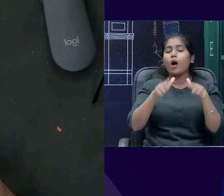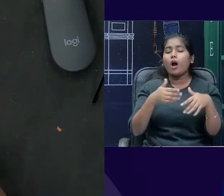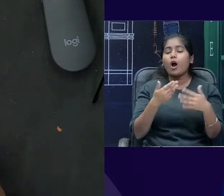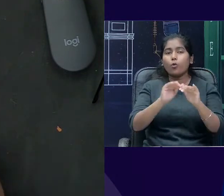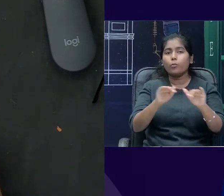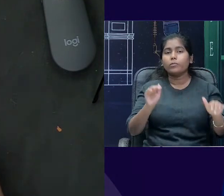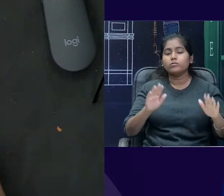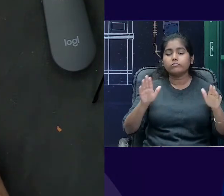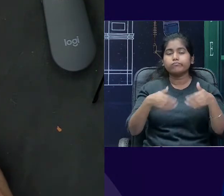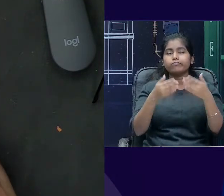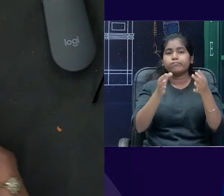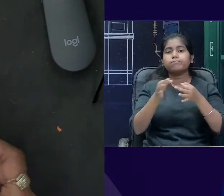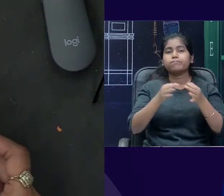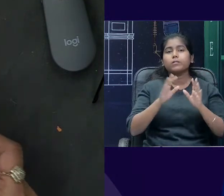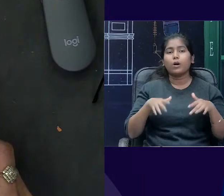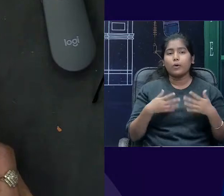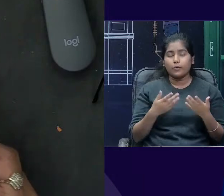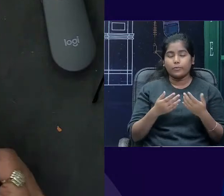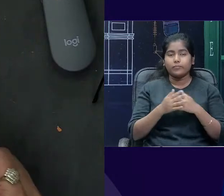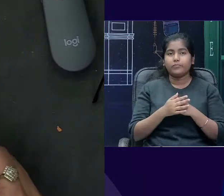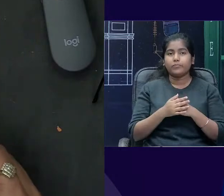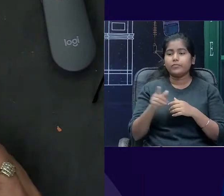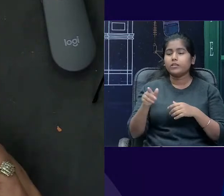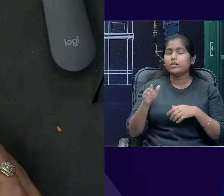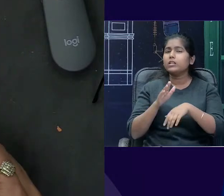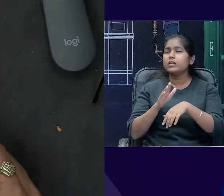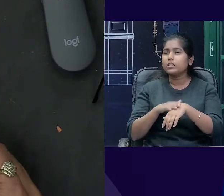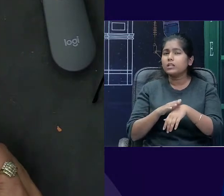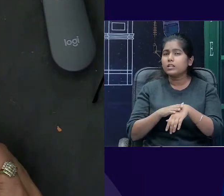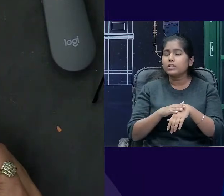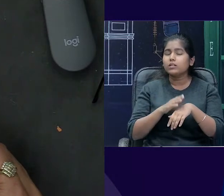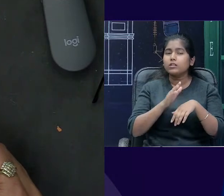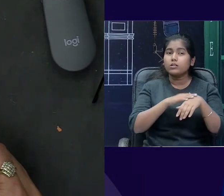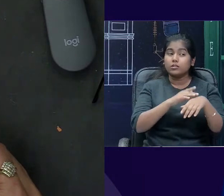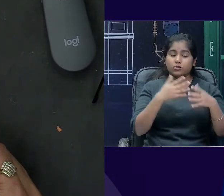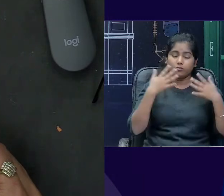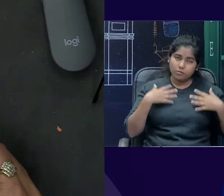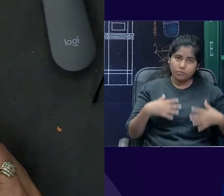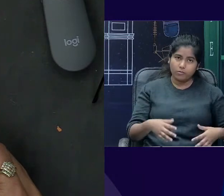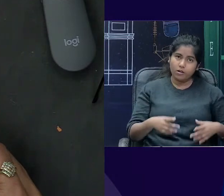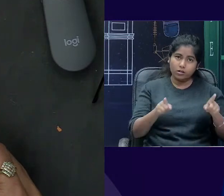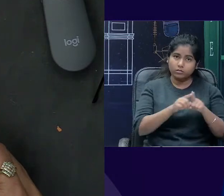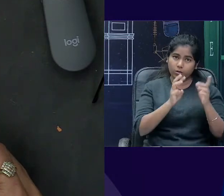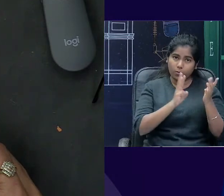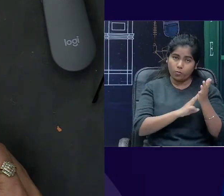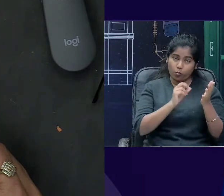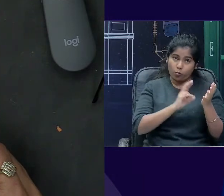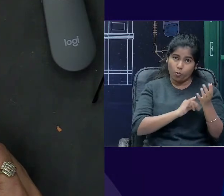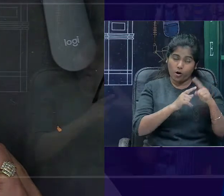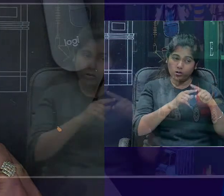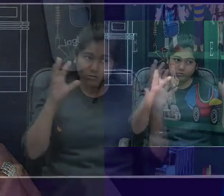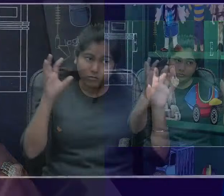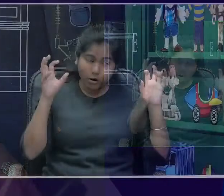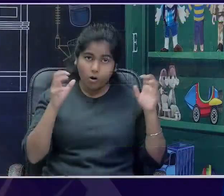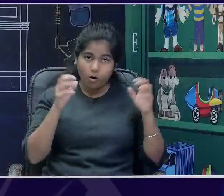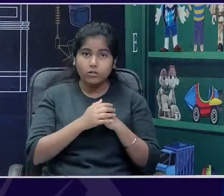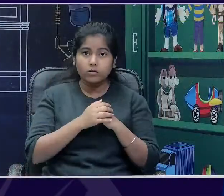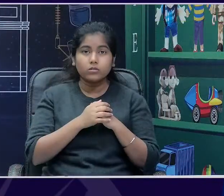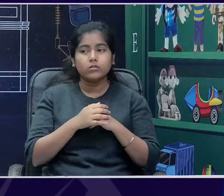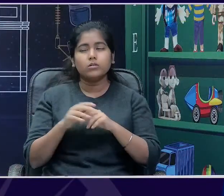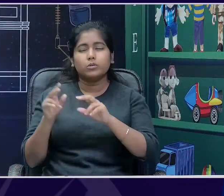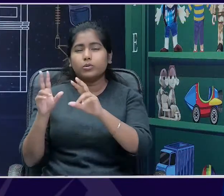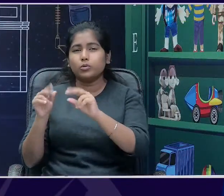about monsters? Only the physical appearance makes you a monster? No, if they can act something like